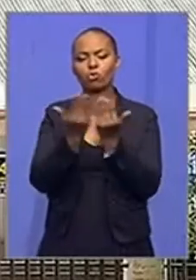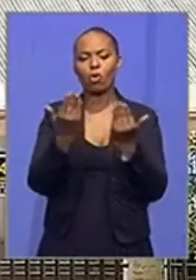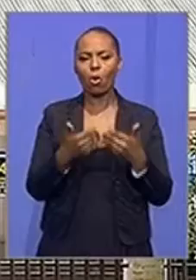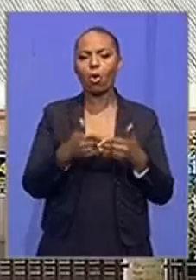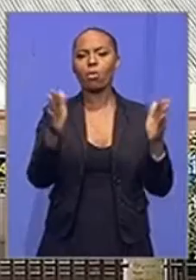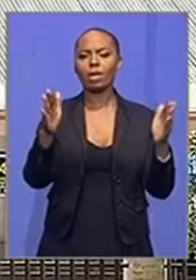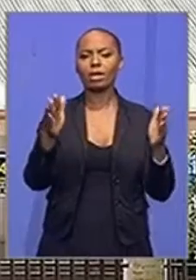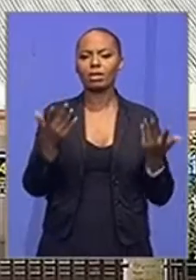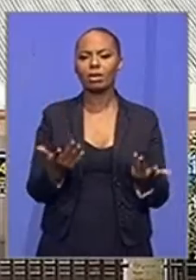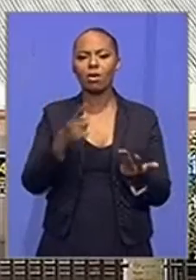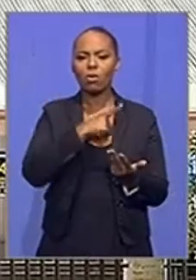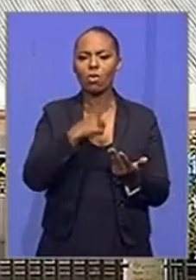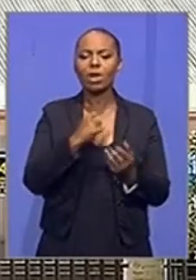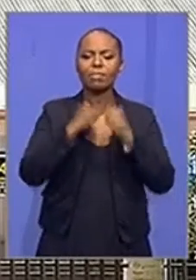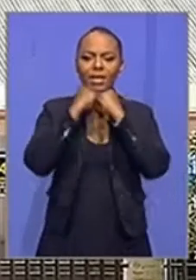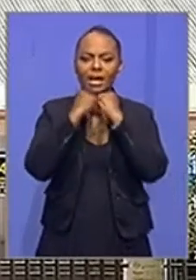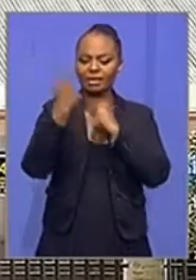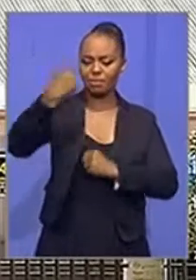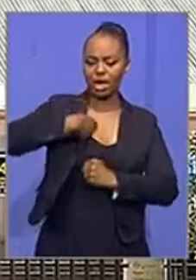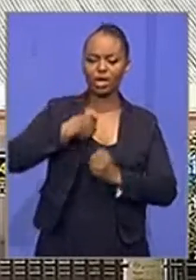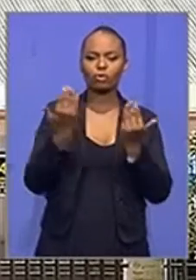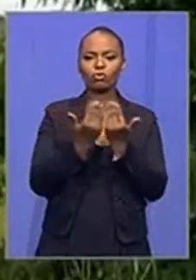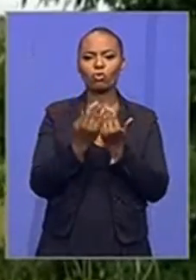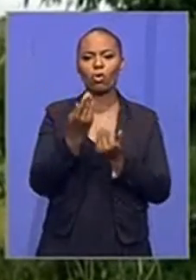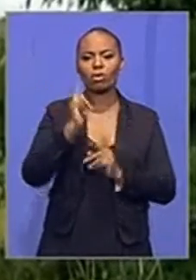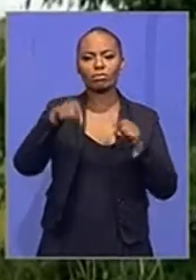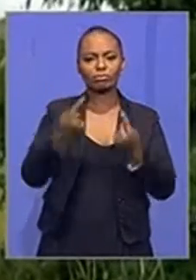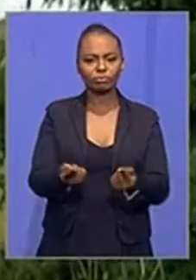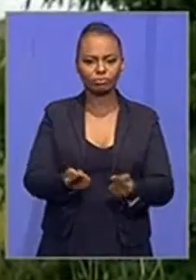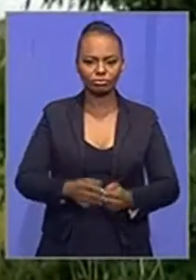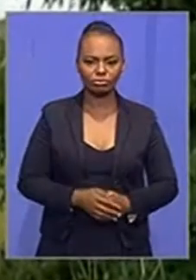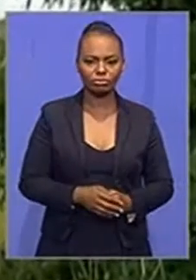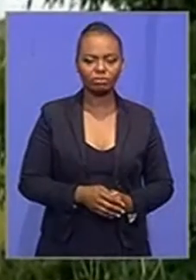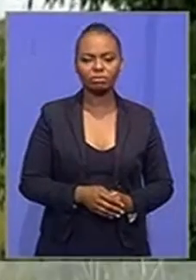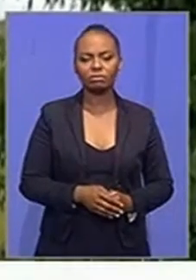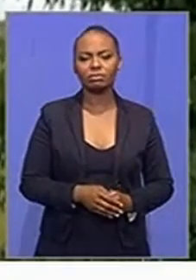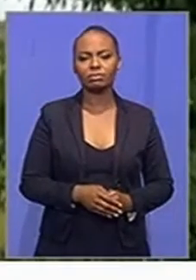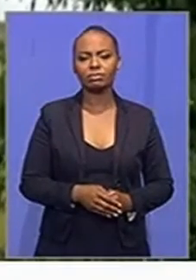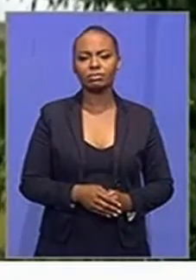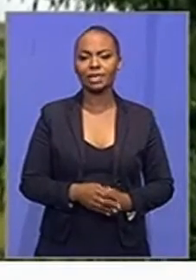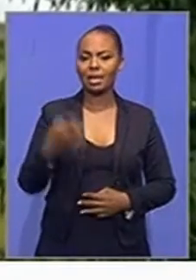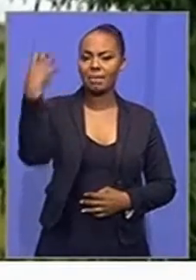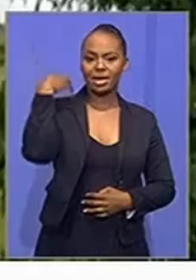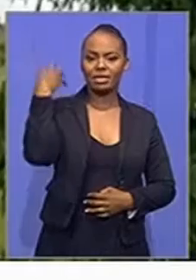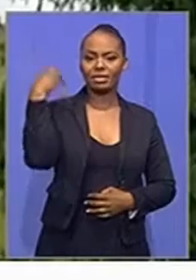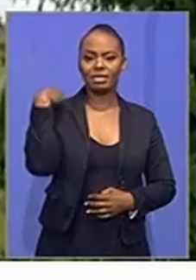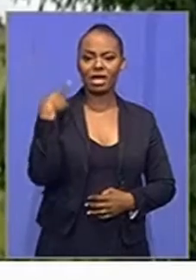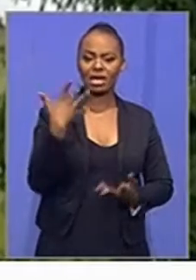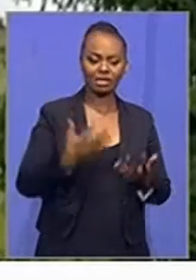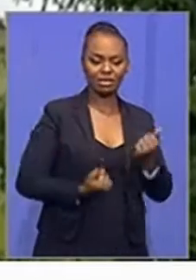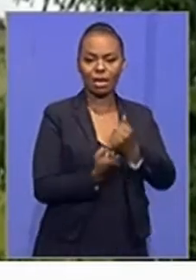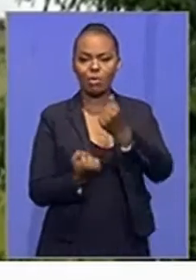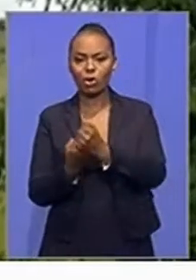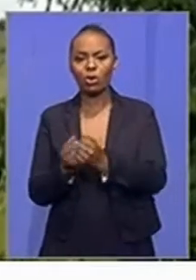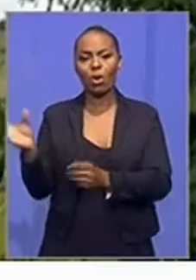hore batswadi ba ka nna ba se lefe tjhelete ya sekolo. The Minister did not get the permission or the support of all the